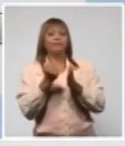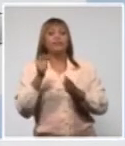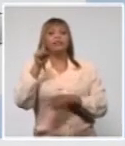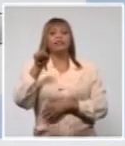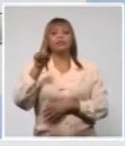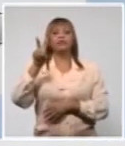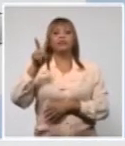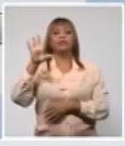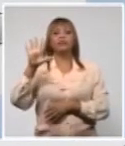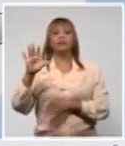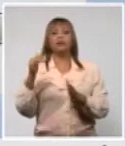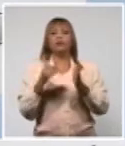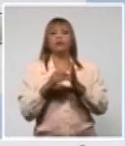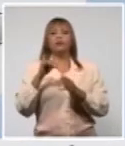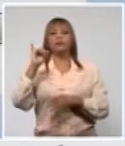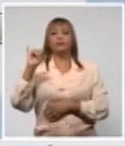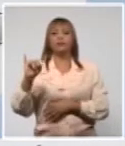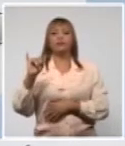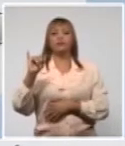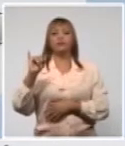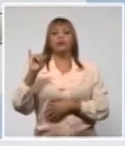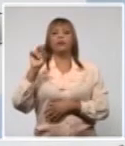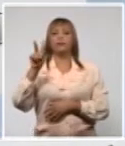48.66% of all cases worldwide.